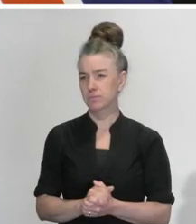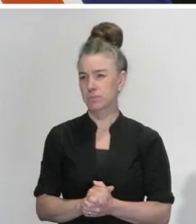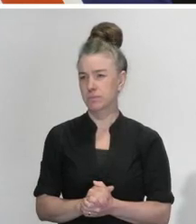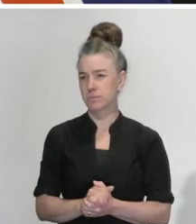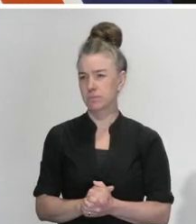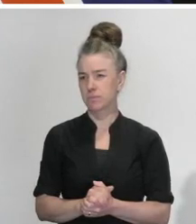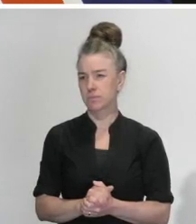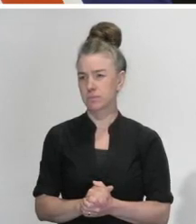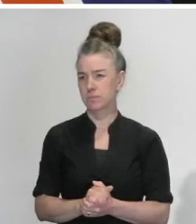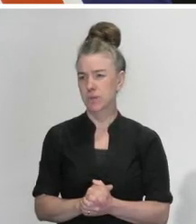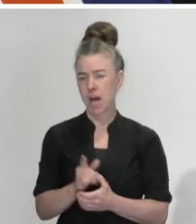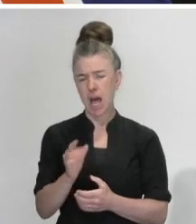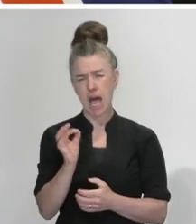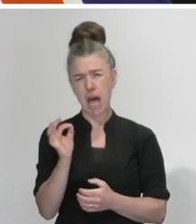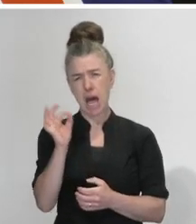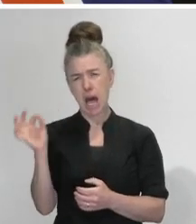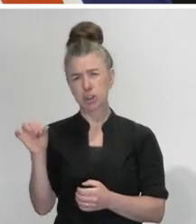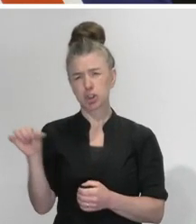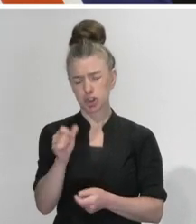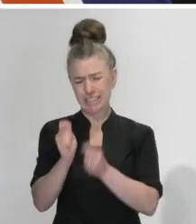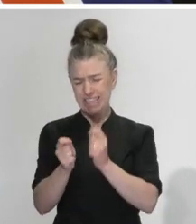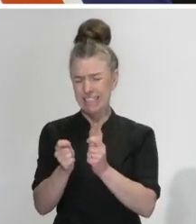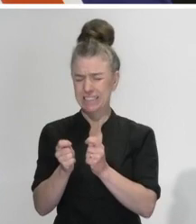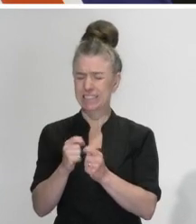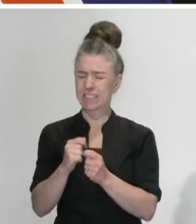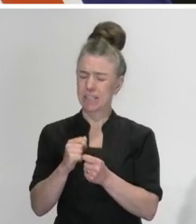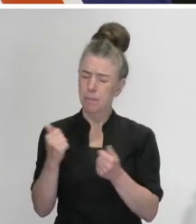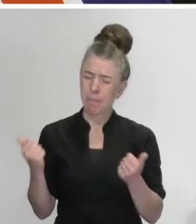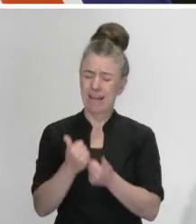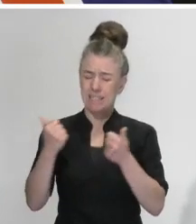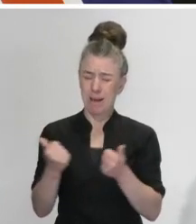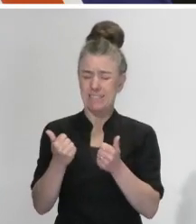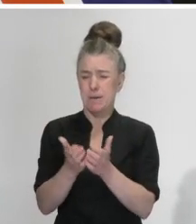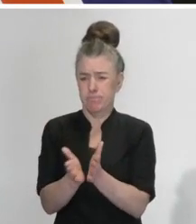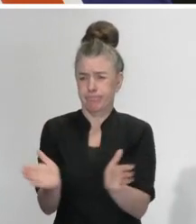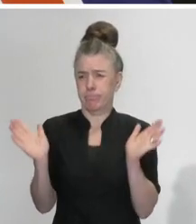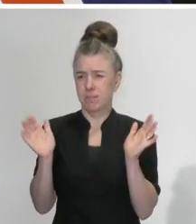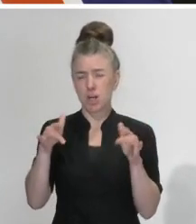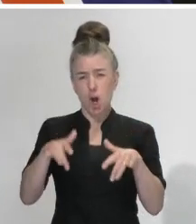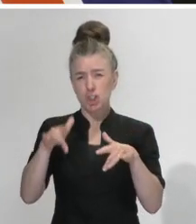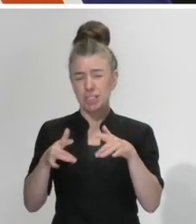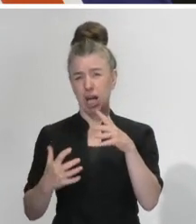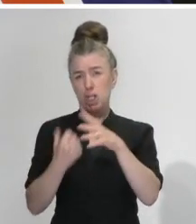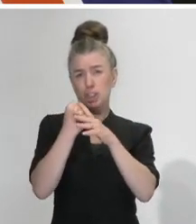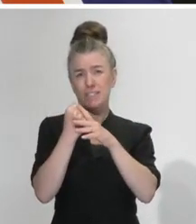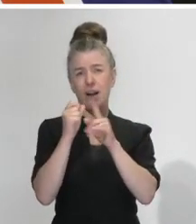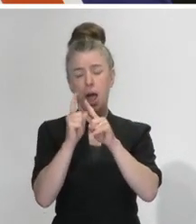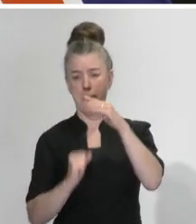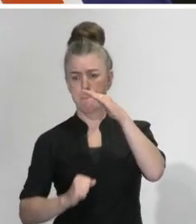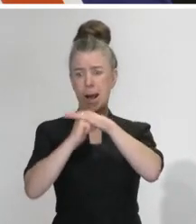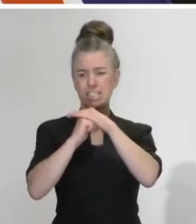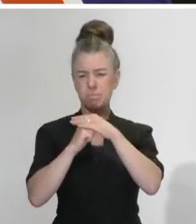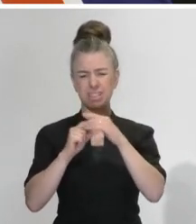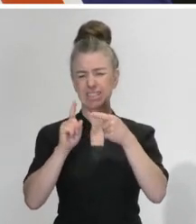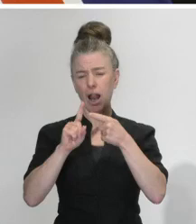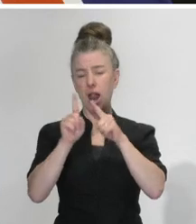testing and the capacity. Surely we should be testing as much as possible, and we've never once met the quota, even when the capacity wasn't ramping up